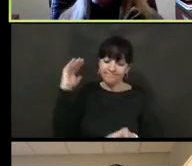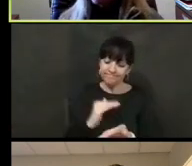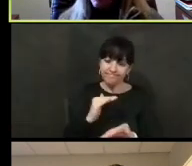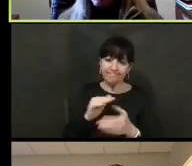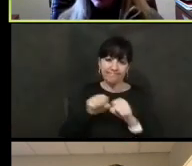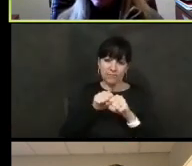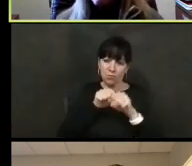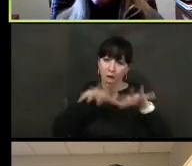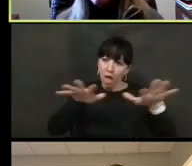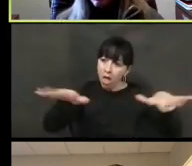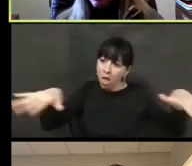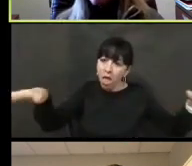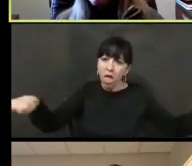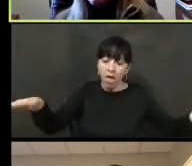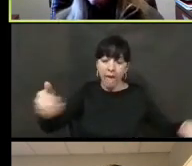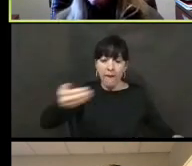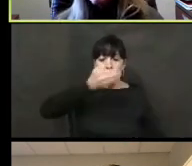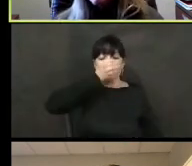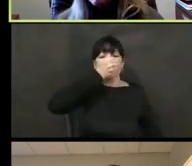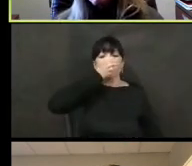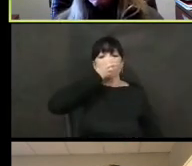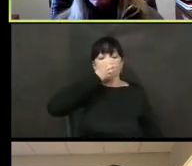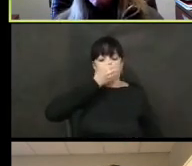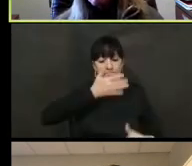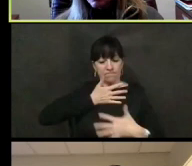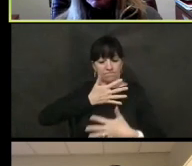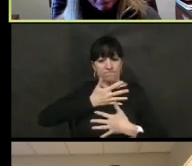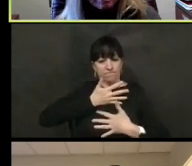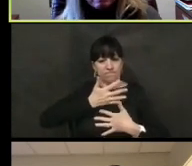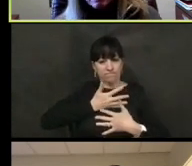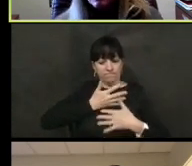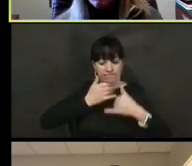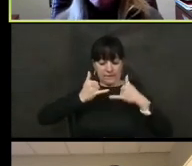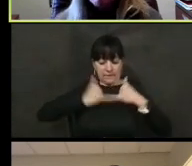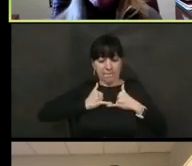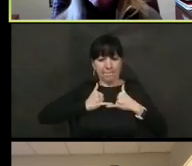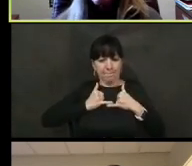viral spreading down to a safe enough level where we can,